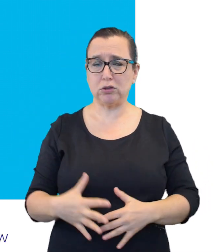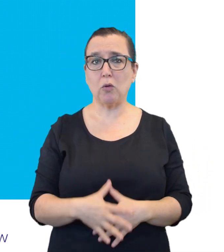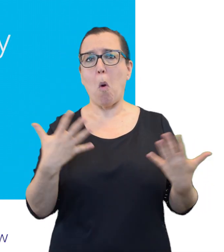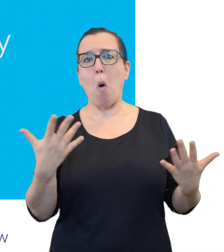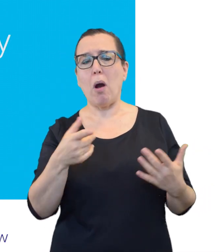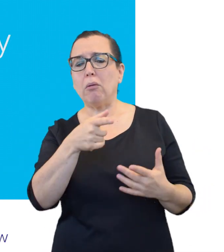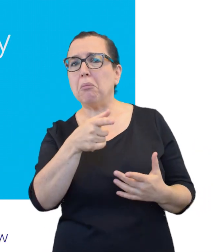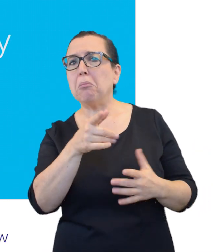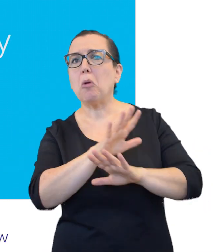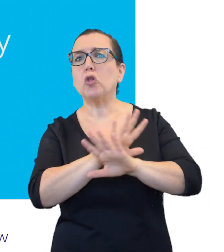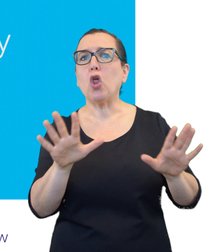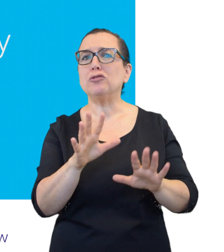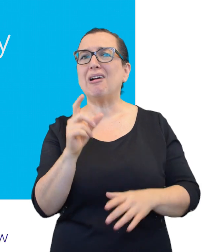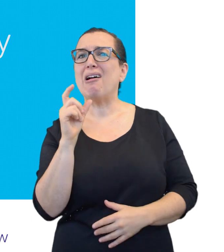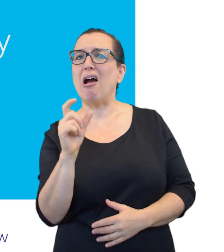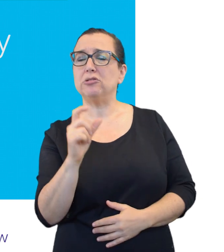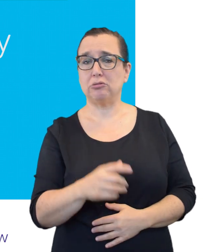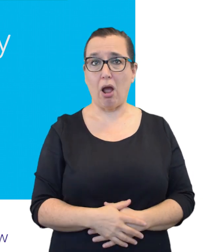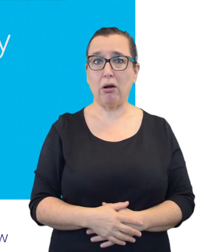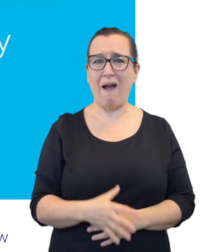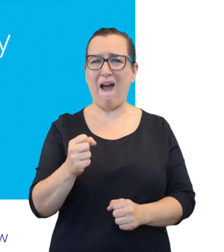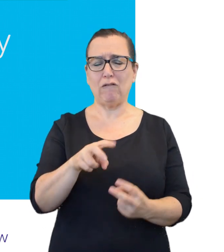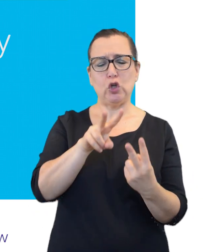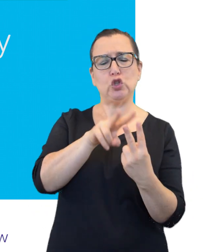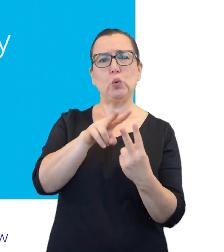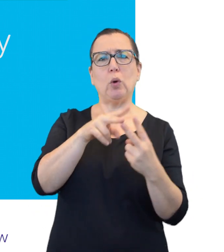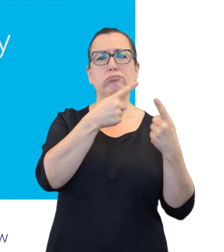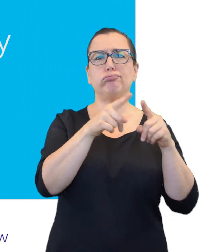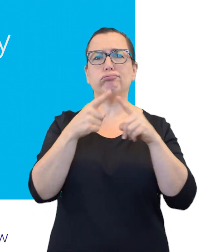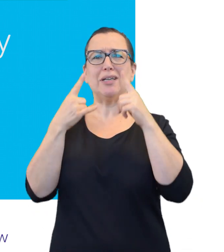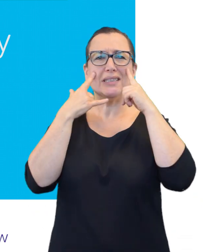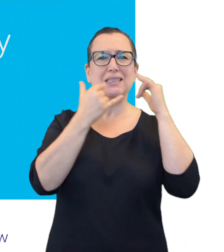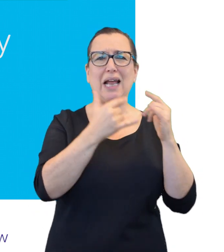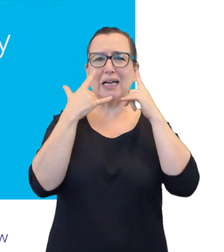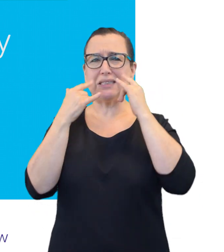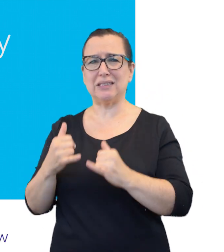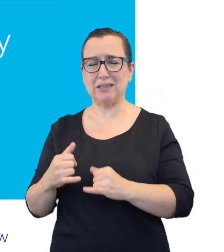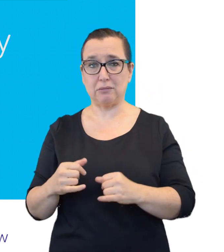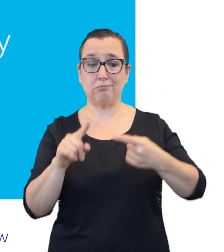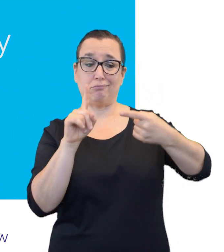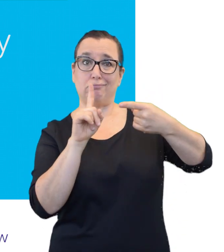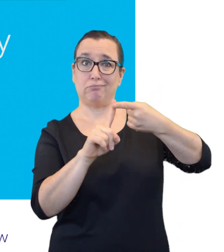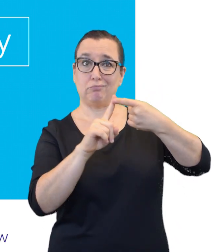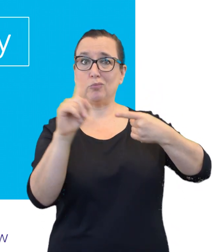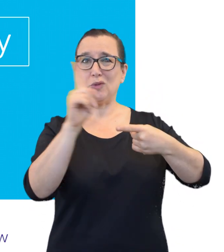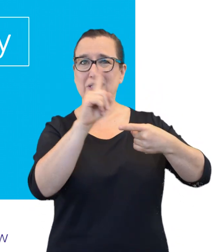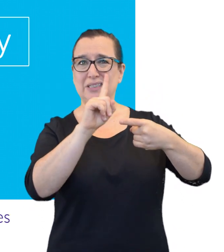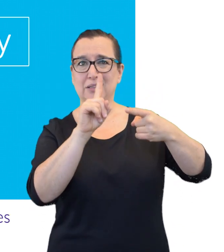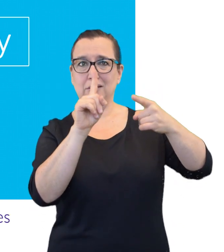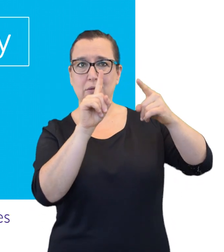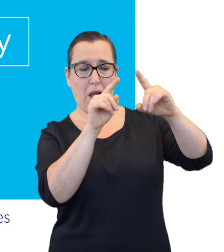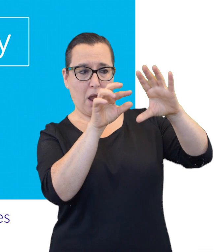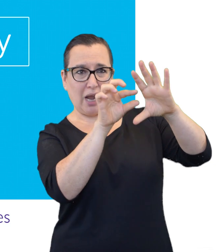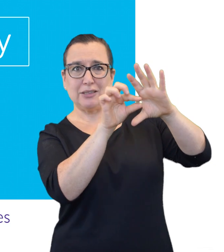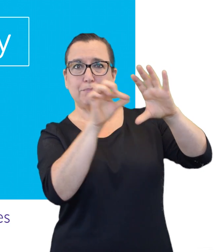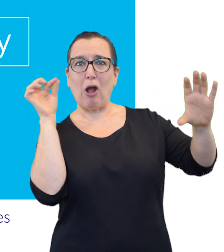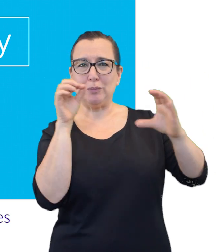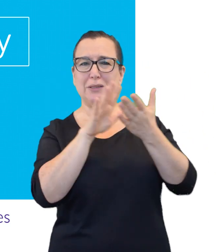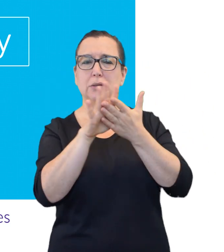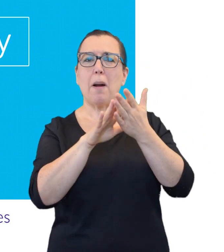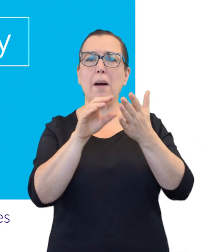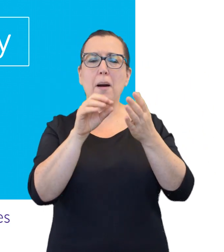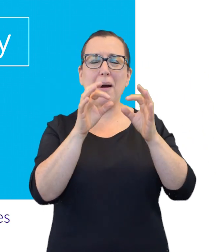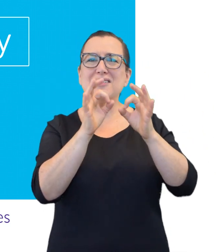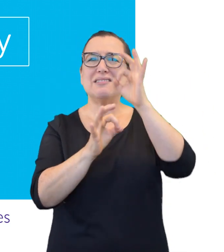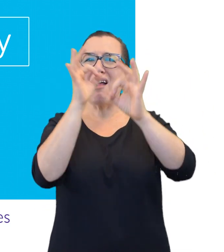There are two types of tests. A bone marrow aspiration which takes some bone marrow cells and a bone marrow biopsy which